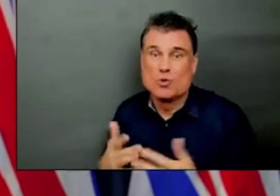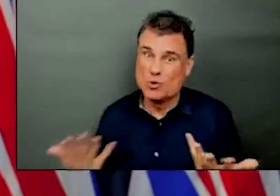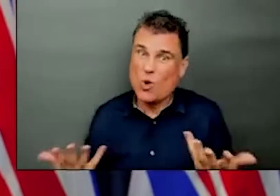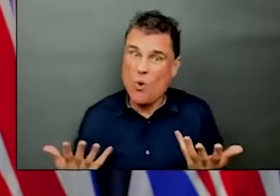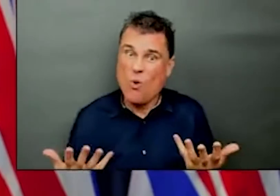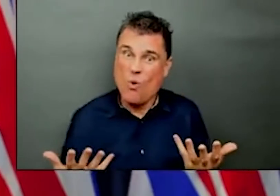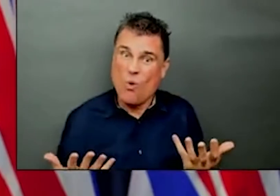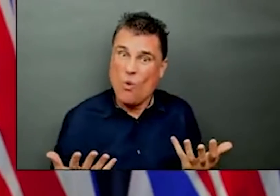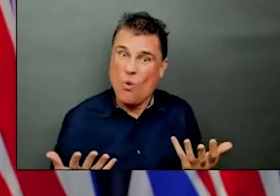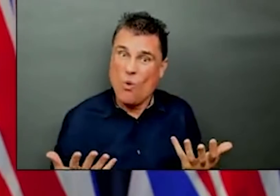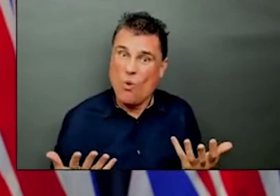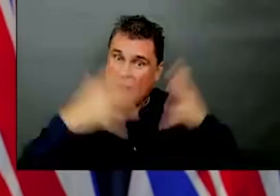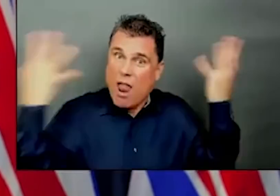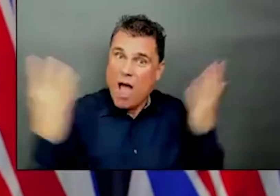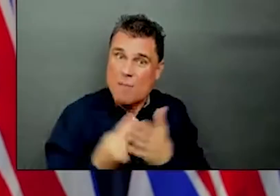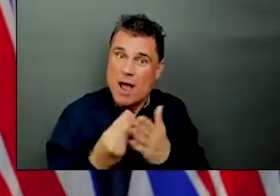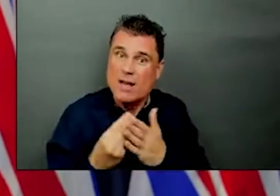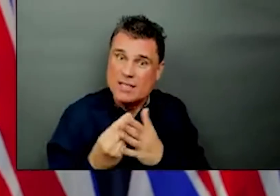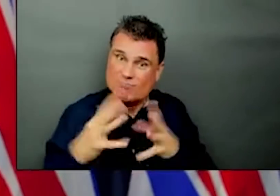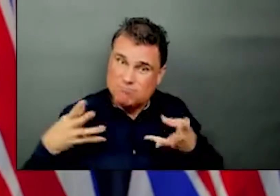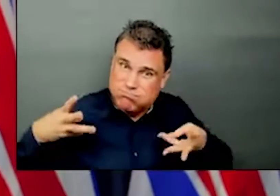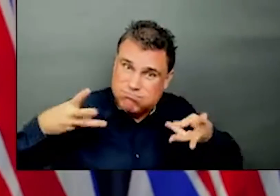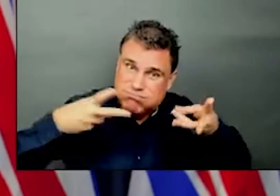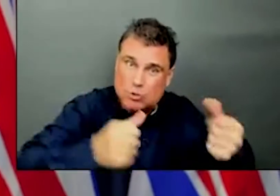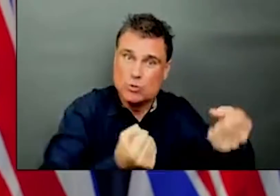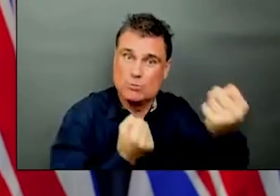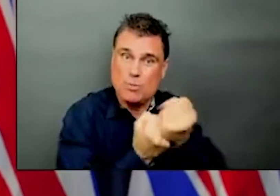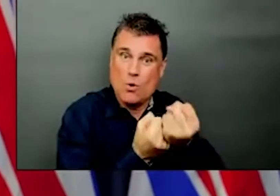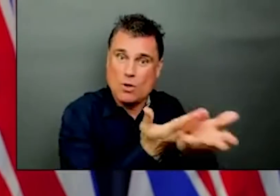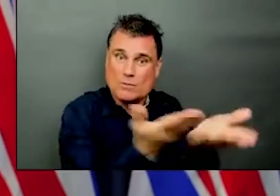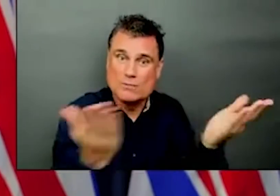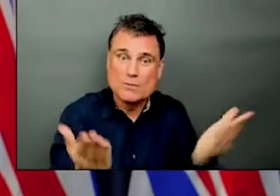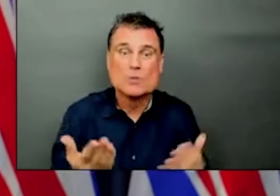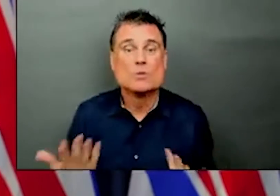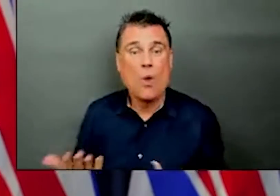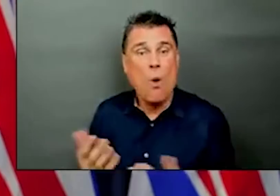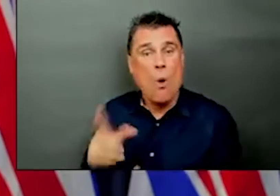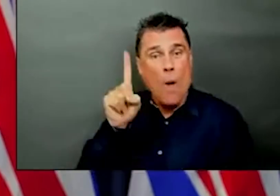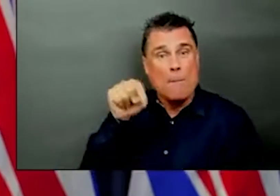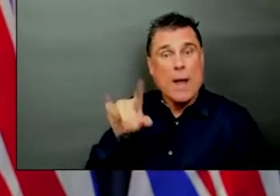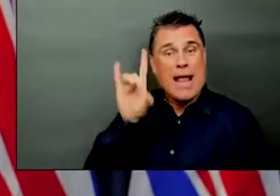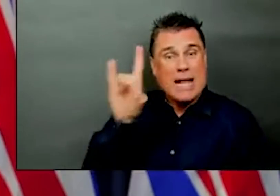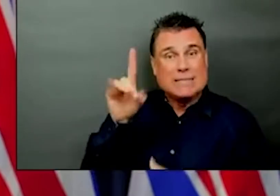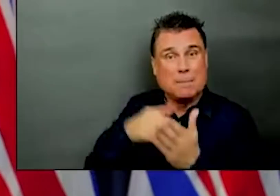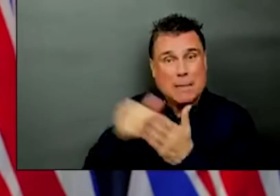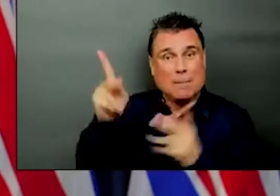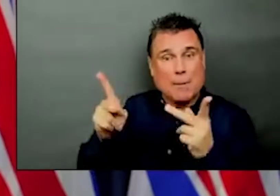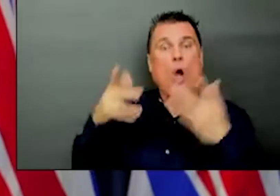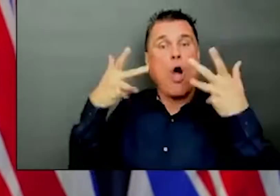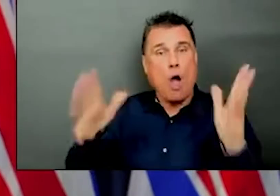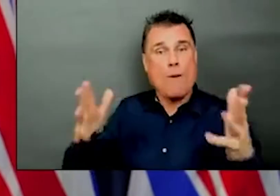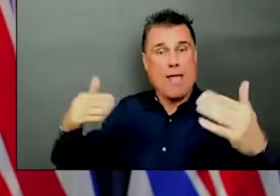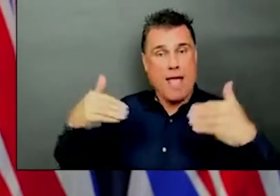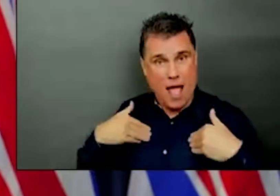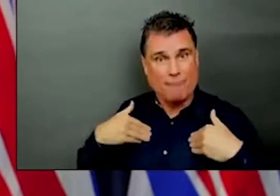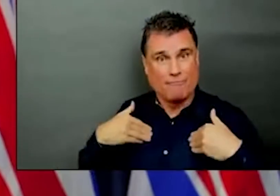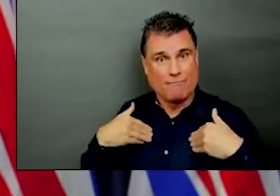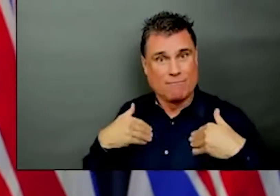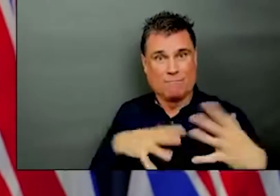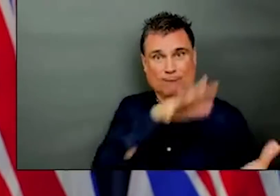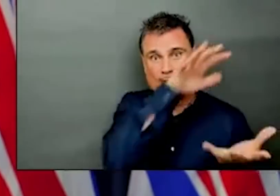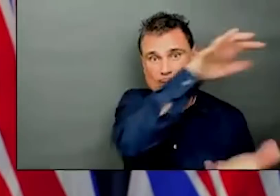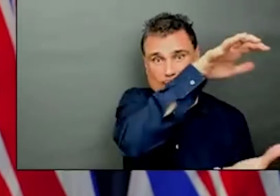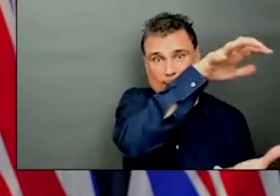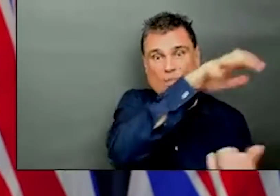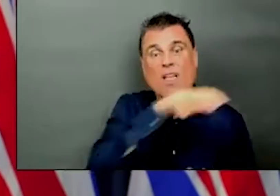think we can all appreciate that 1.8 million is a lot more. Our next question is from Rob Shaw, Check News.